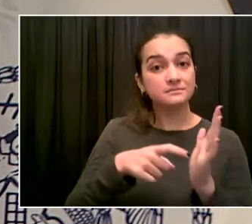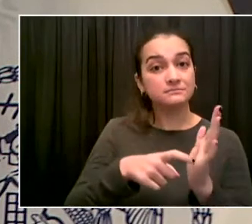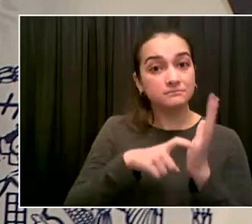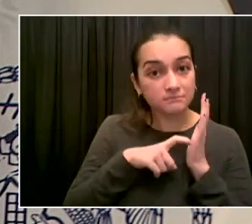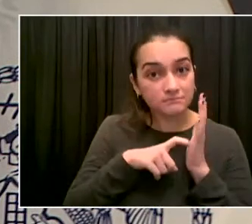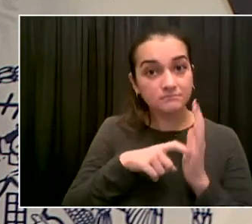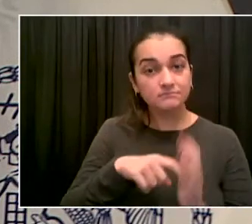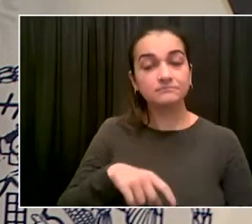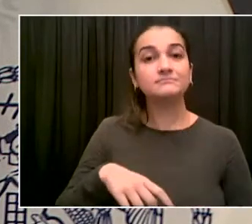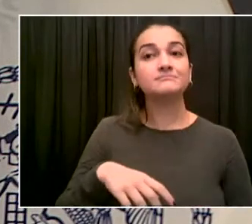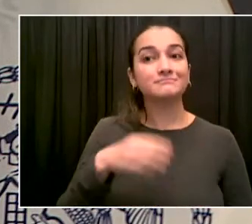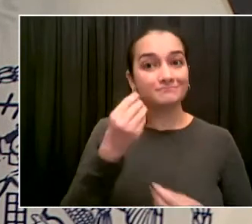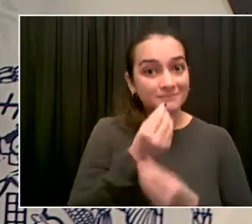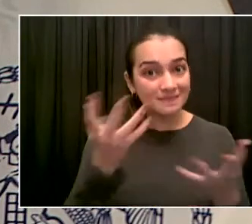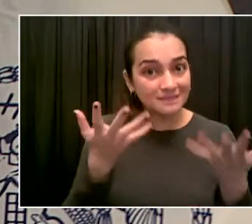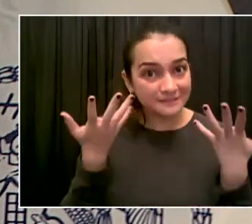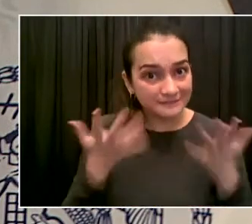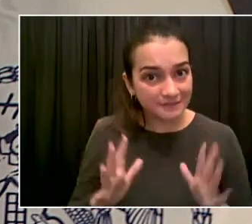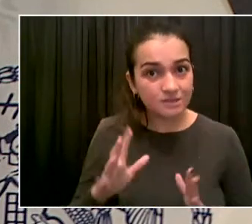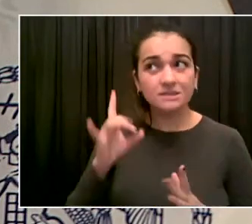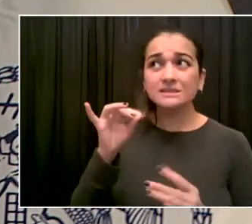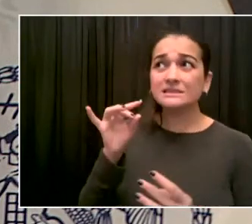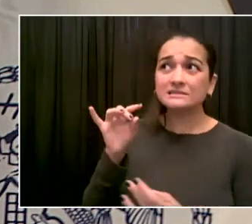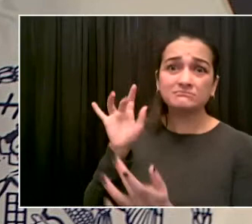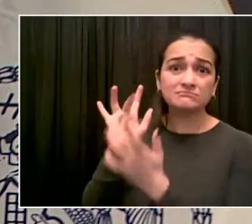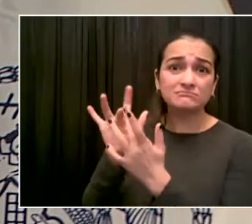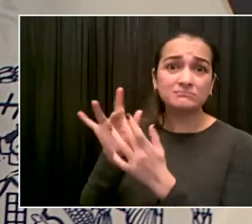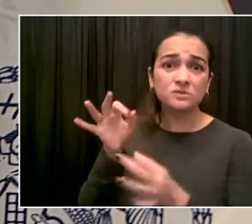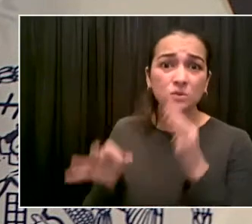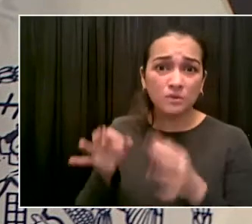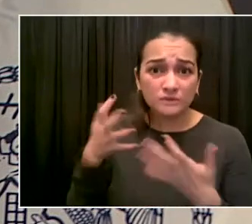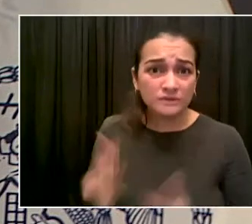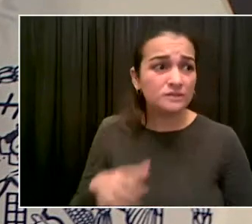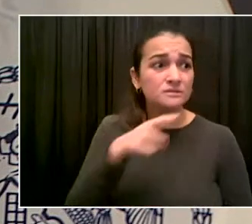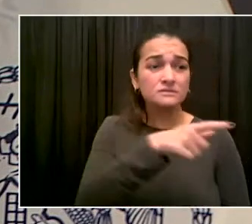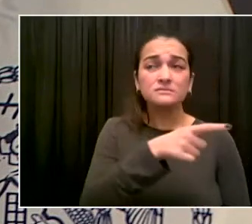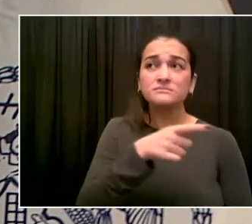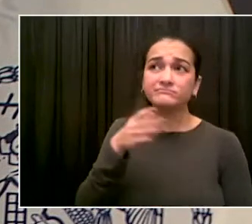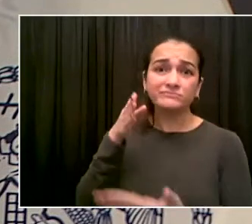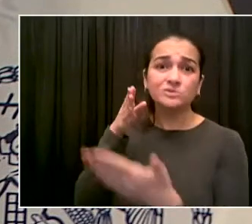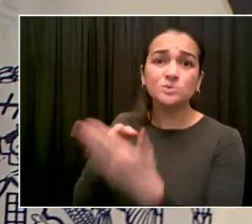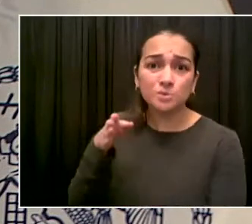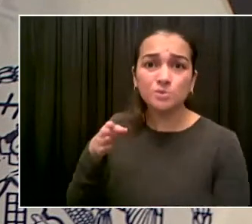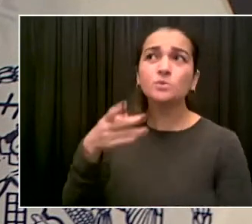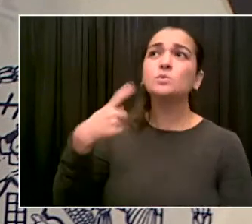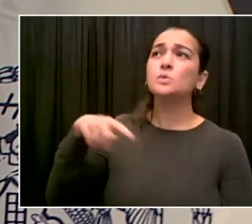the law. Get back to work protecting the people of this city. Commissioner Nigro.